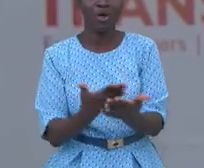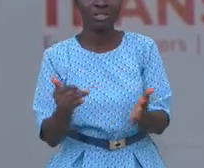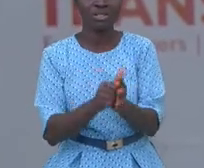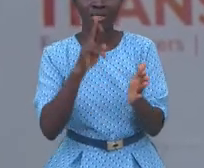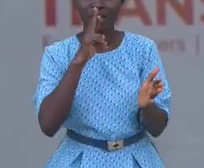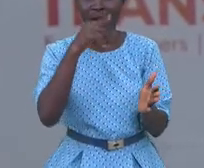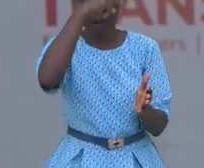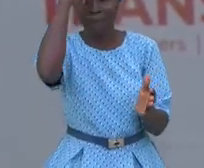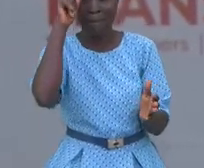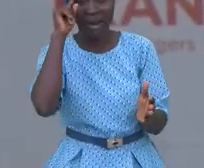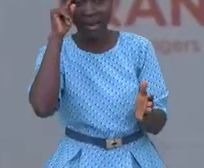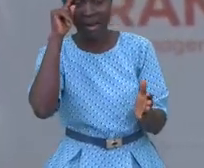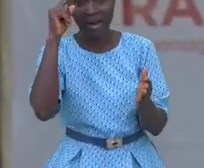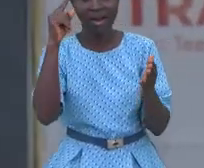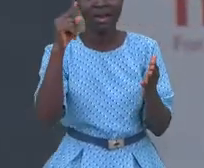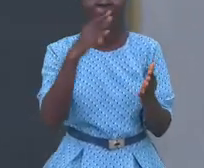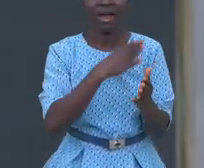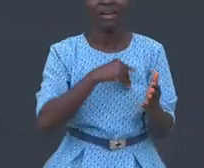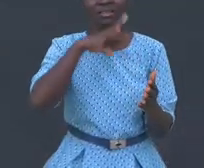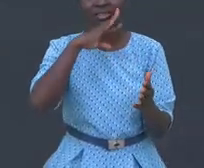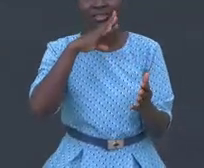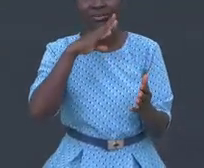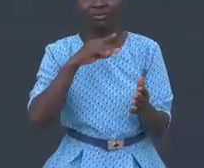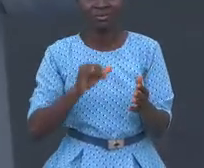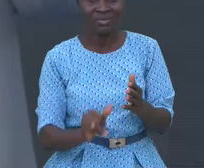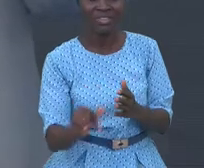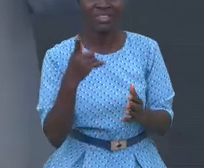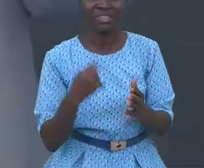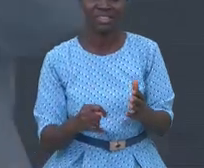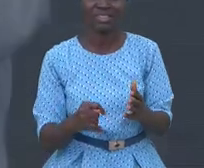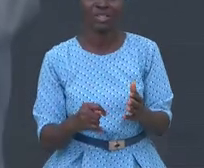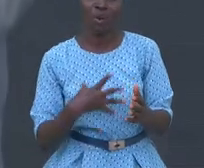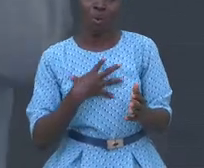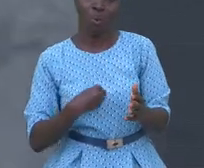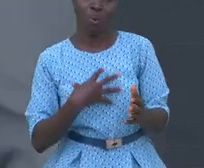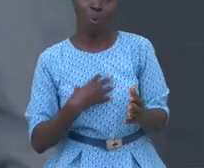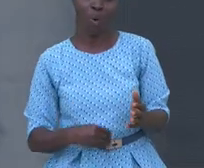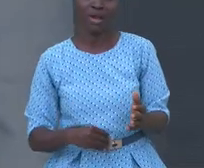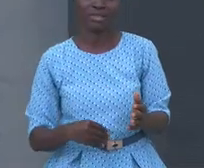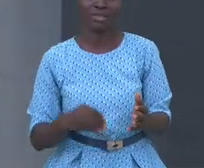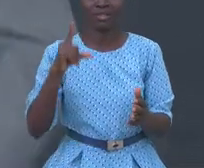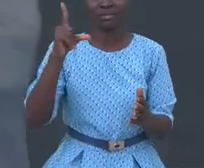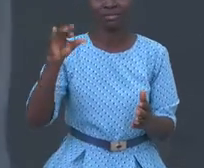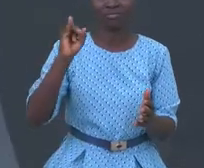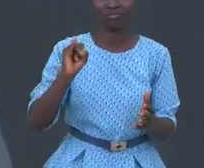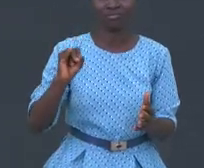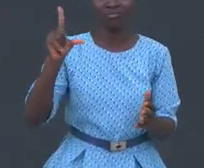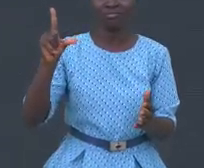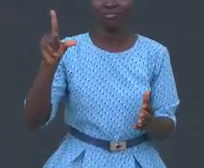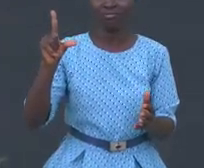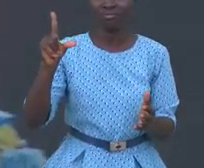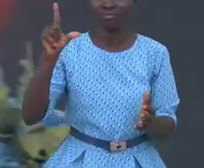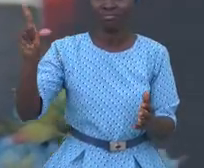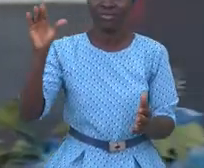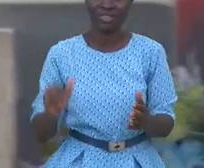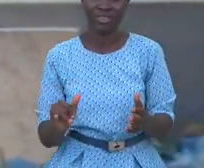dark and dirty. Yet the white lily shoots off and remains white. And that